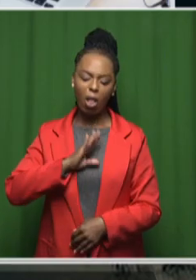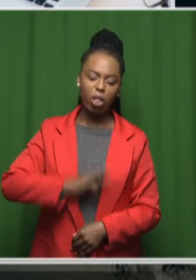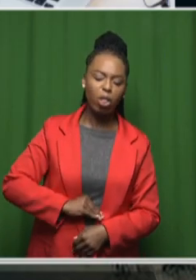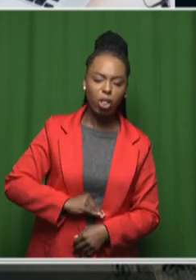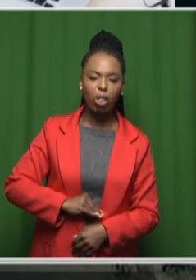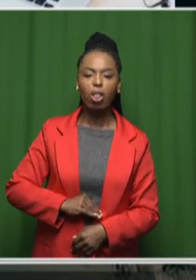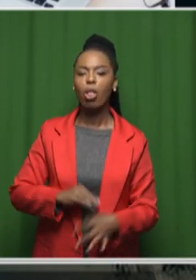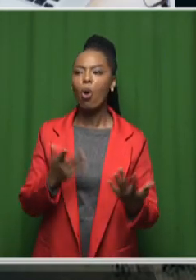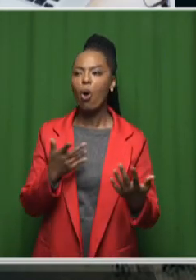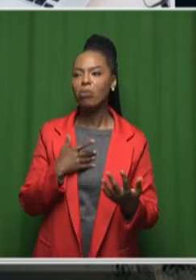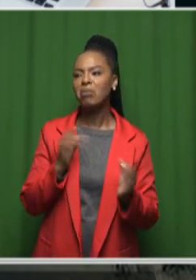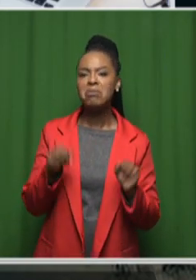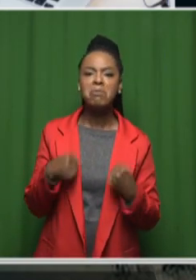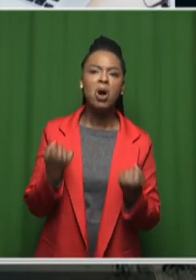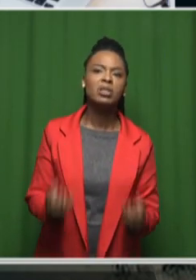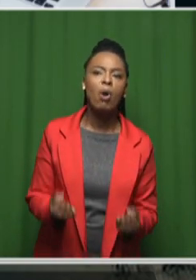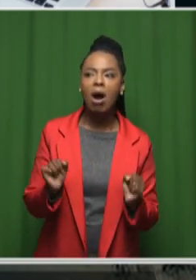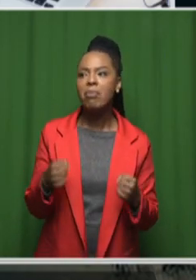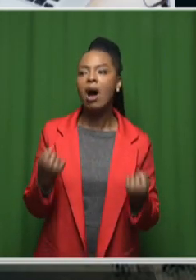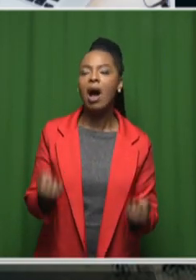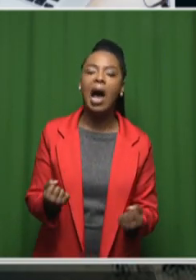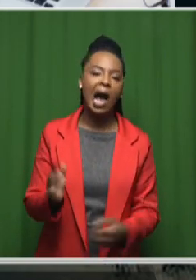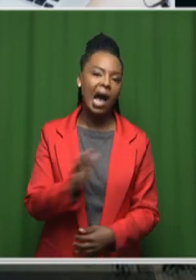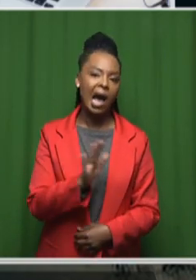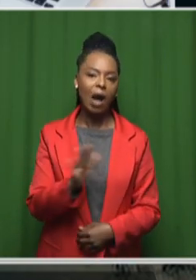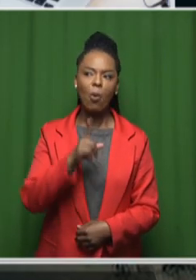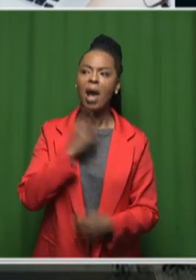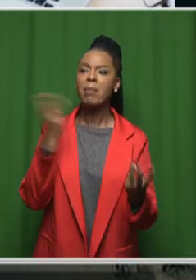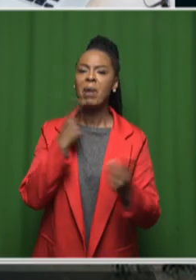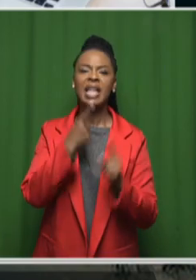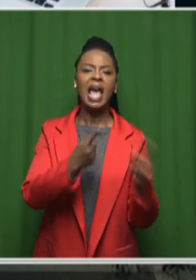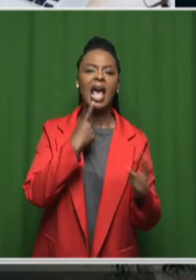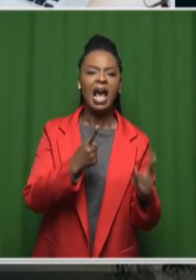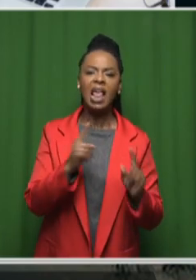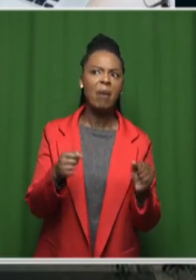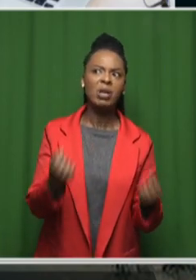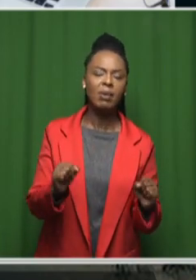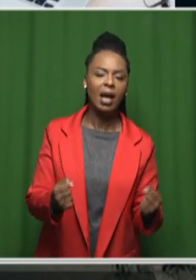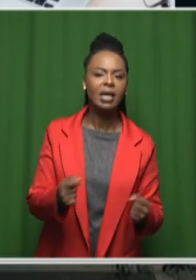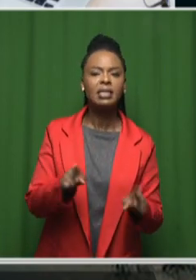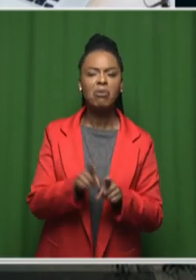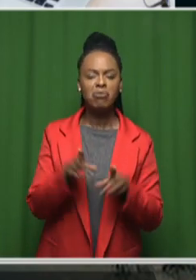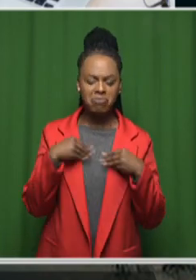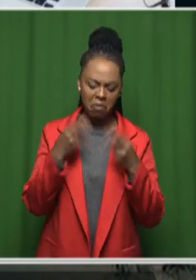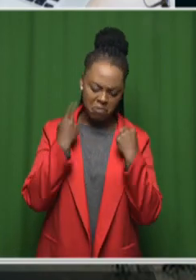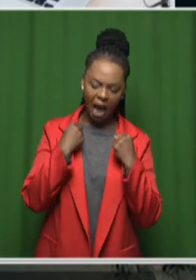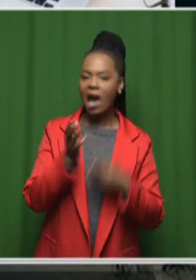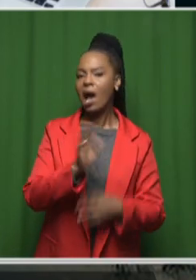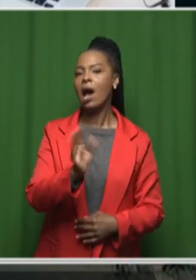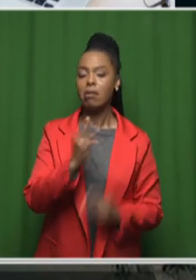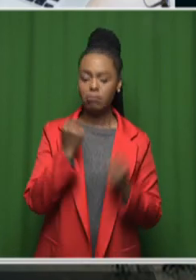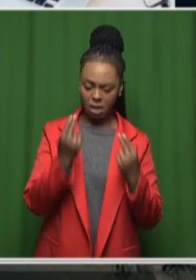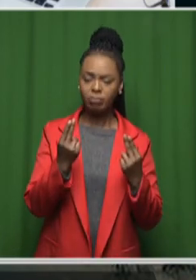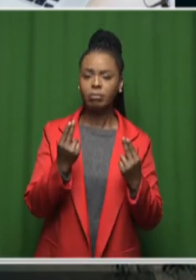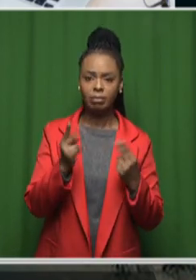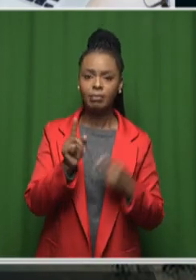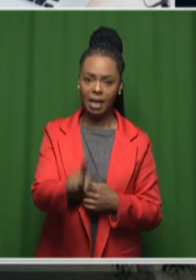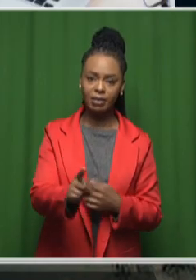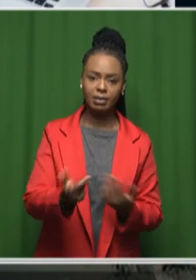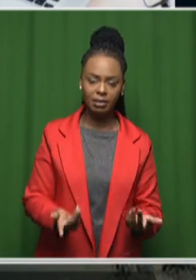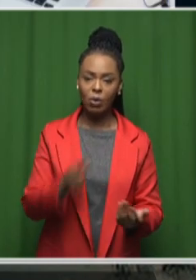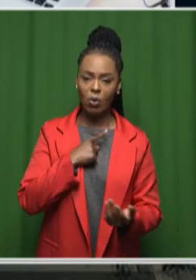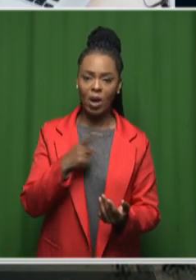and feeling like you can't do something because people have told you not to. But I think it's also looking to other people, because at the end of the day, you